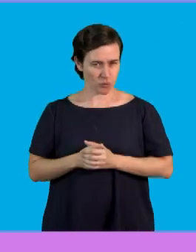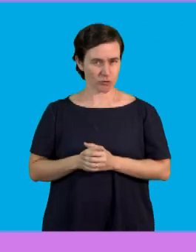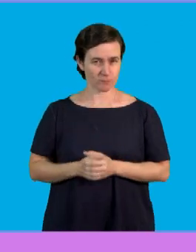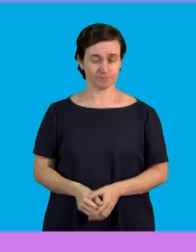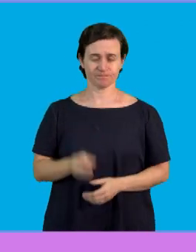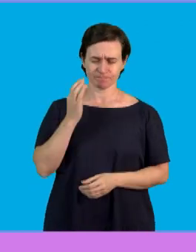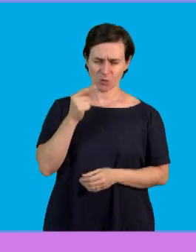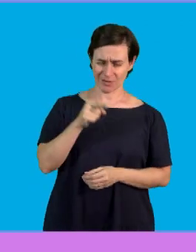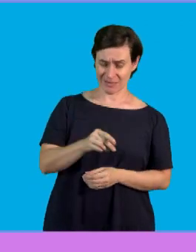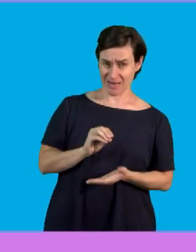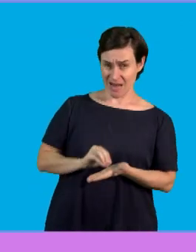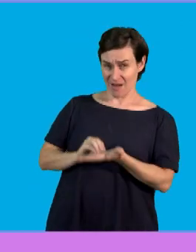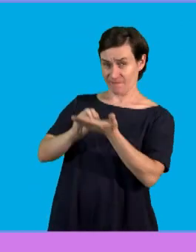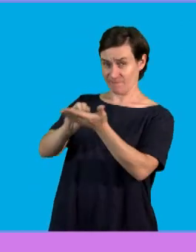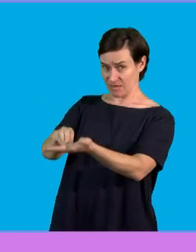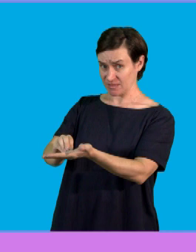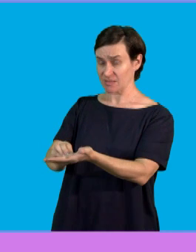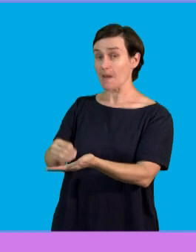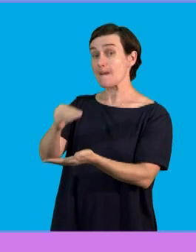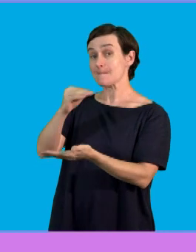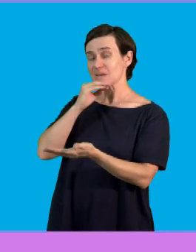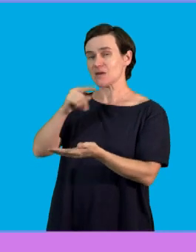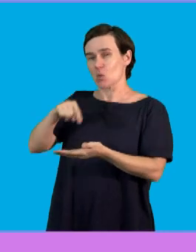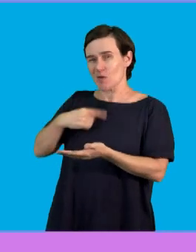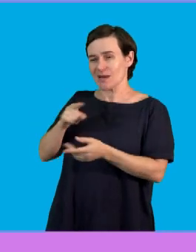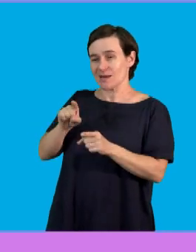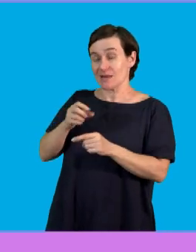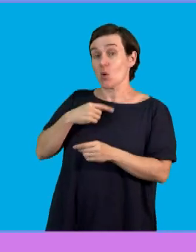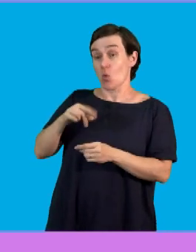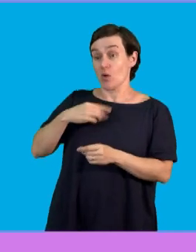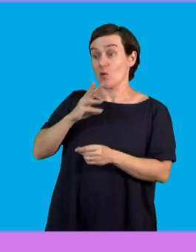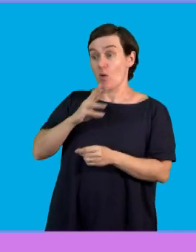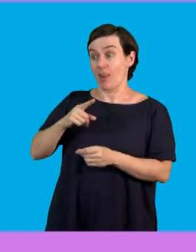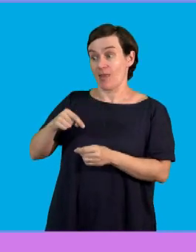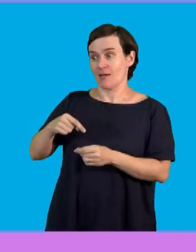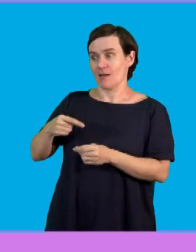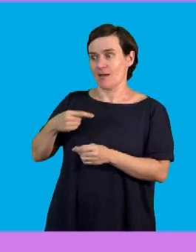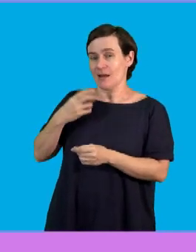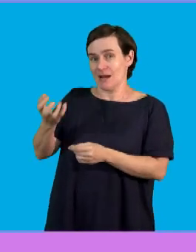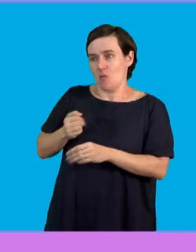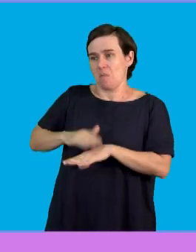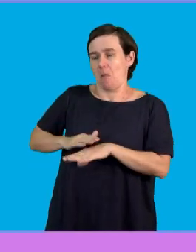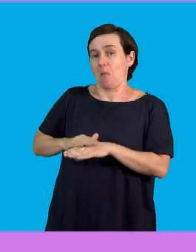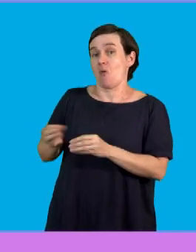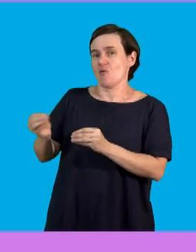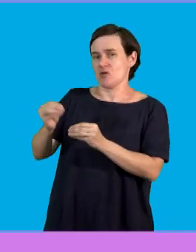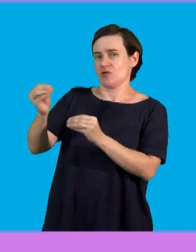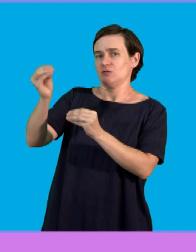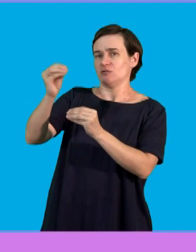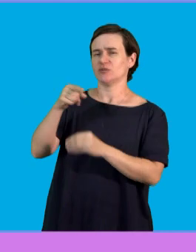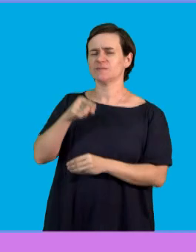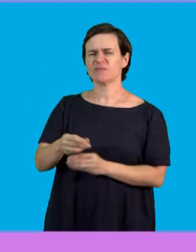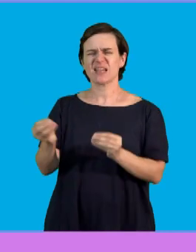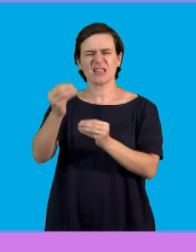that when we invest money, it means that we are going to accumulate interest at the end. So with the interest rate here,